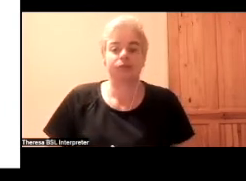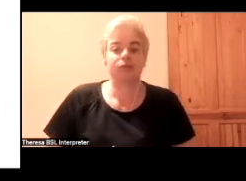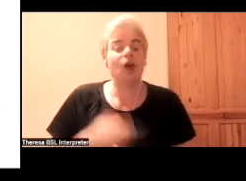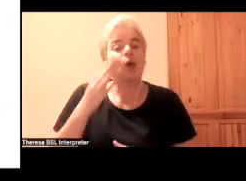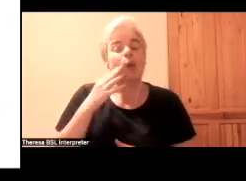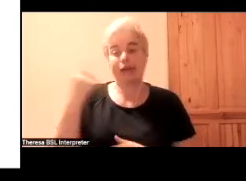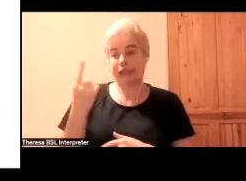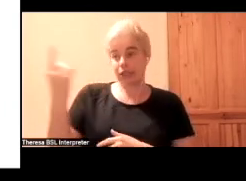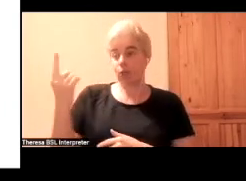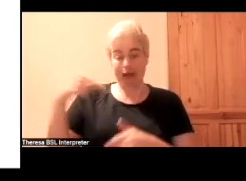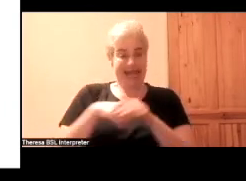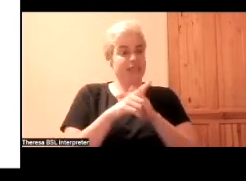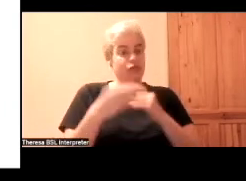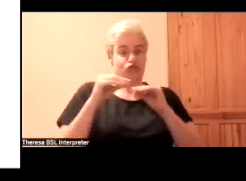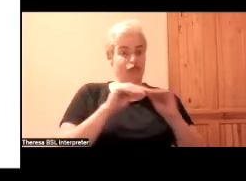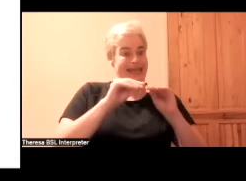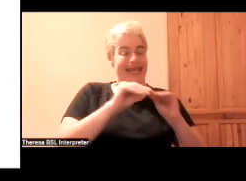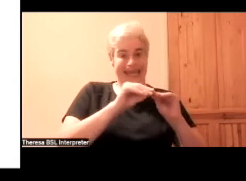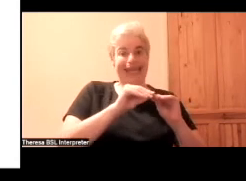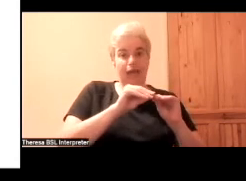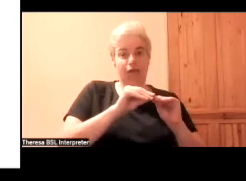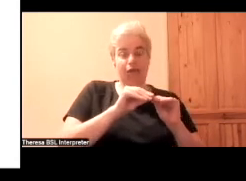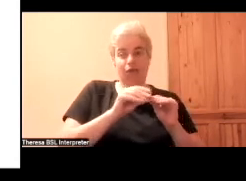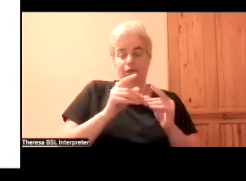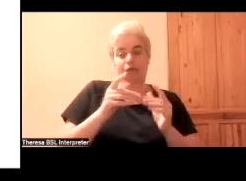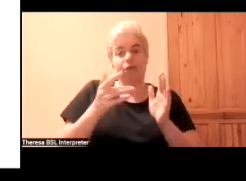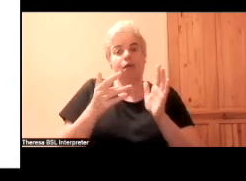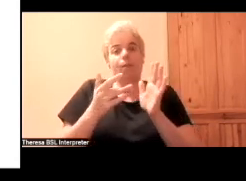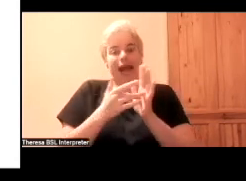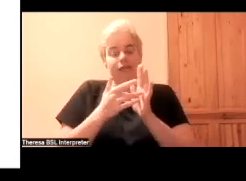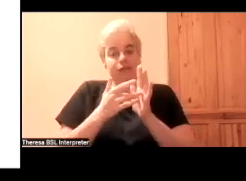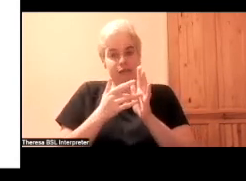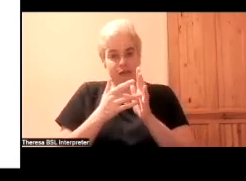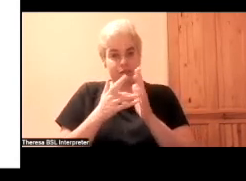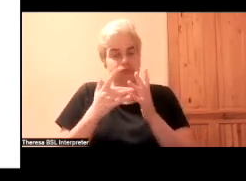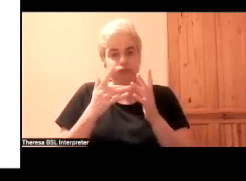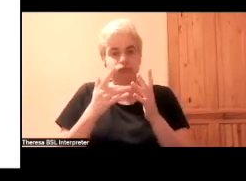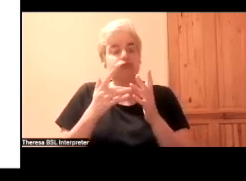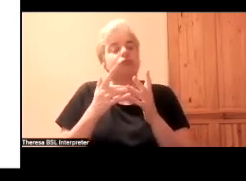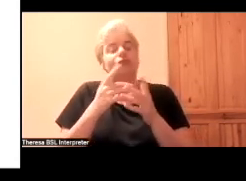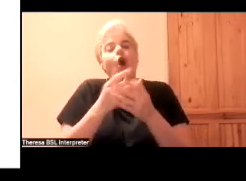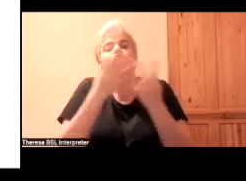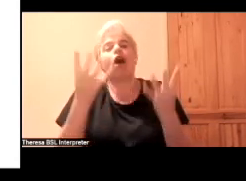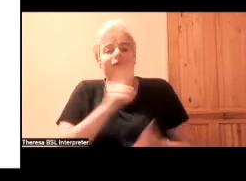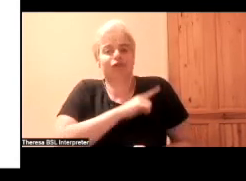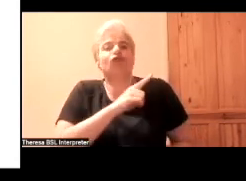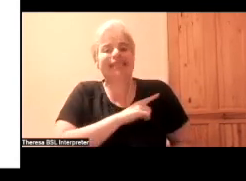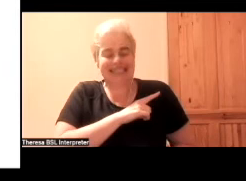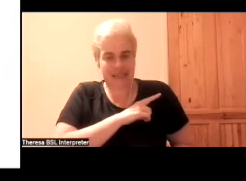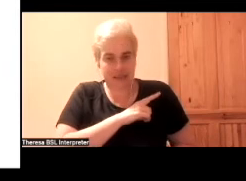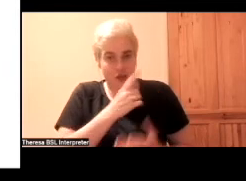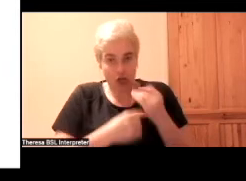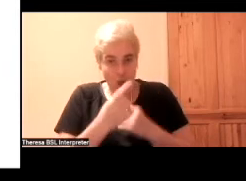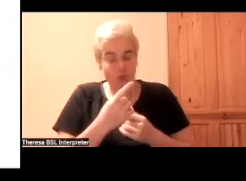when someone enters training, matters for a whole raft of reasons, not just